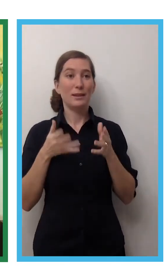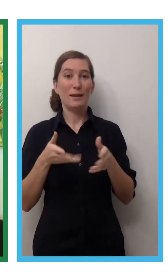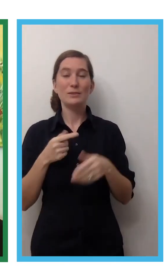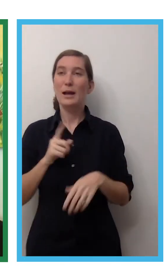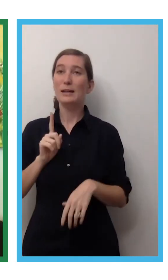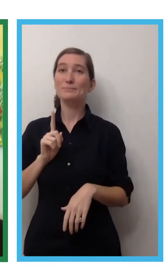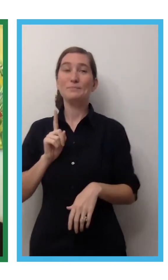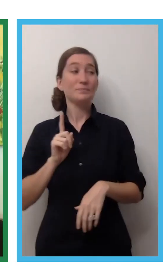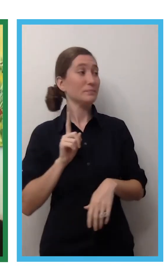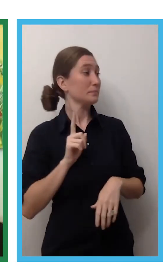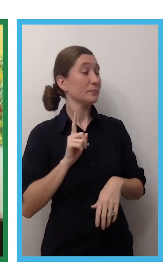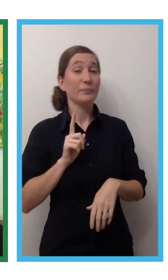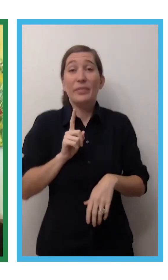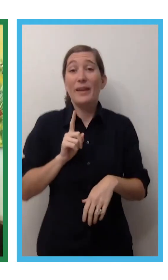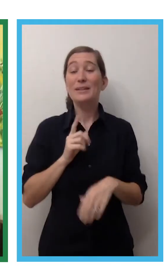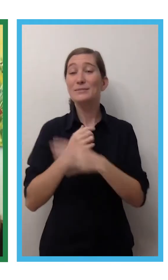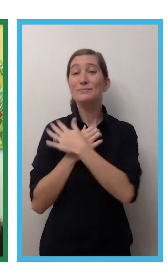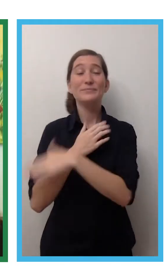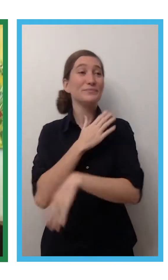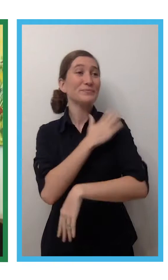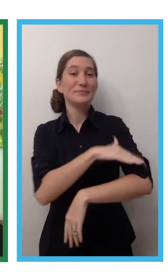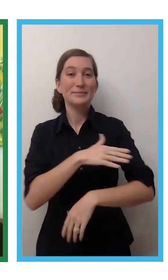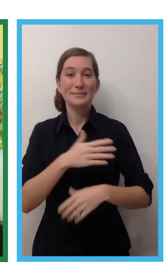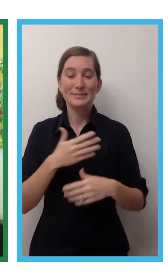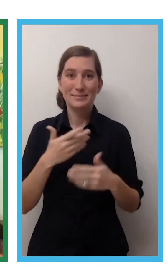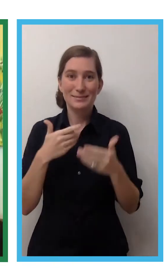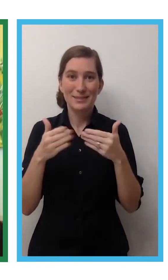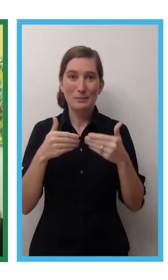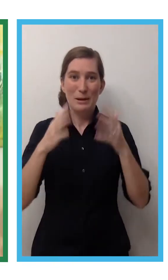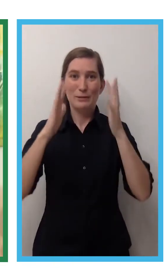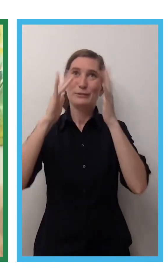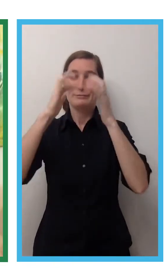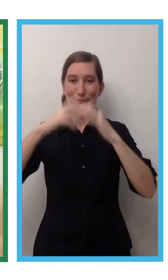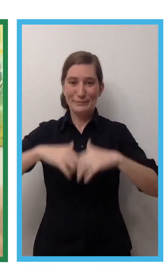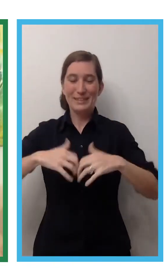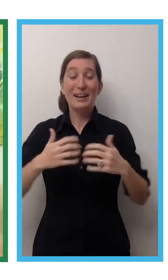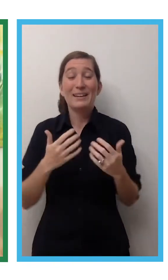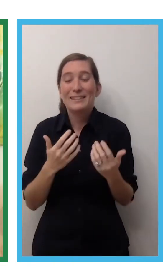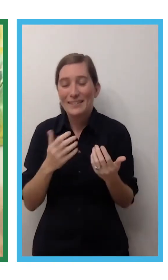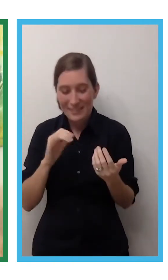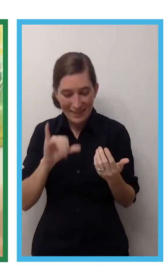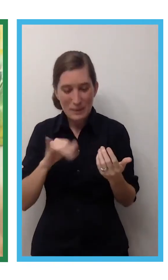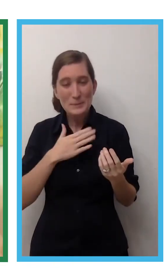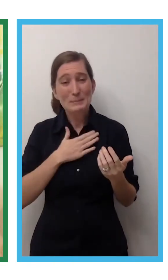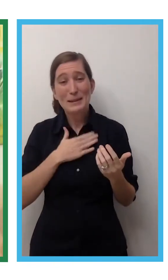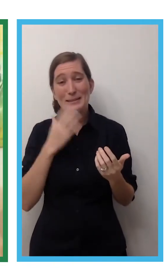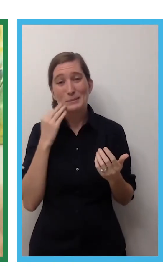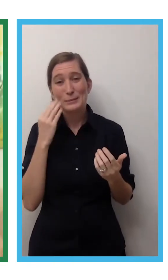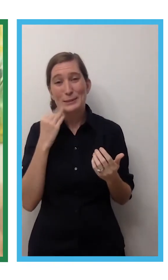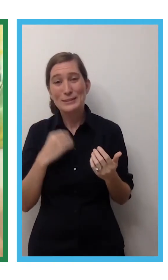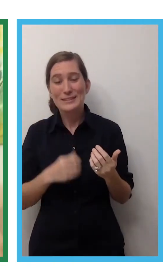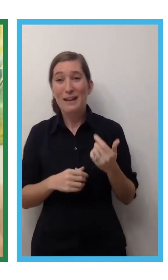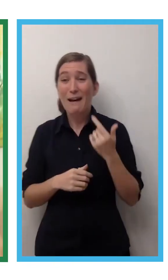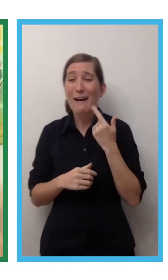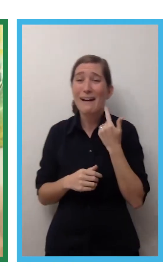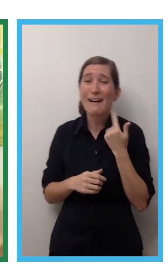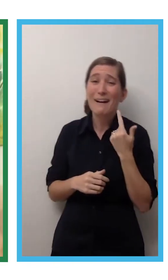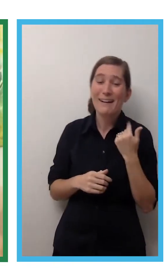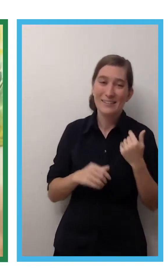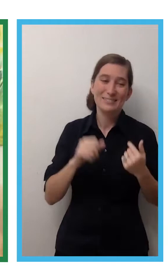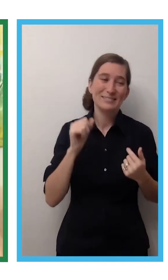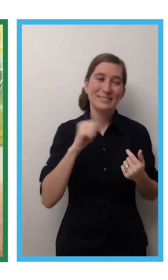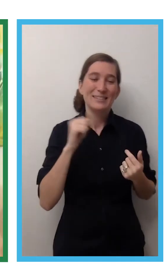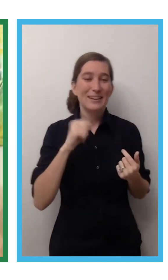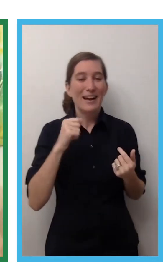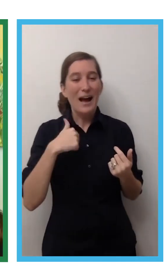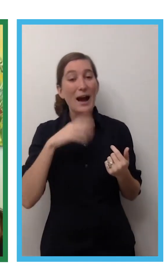to them. That's kind of what happened to me. I mean, I knew what I was doing per se,